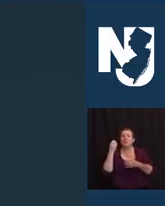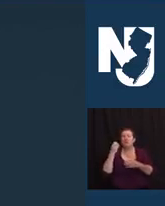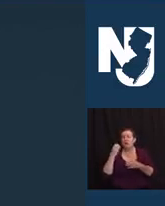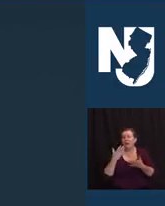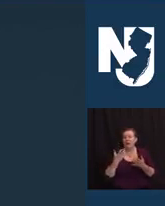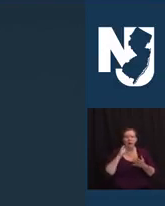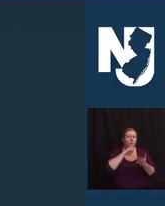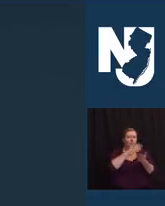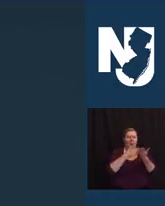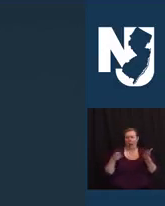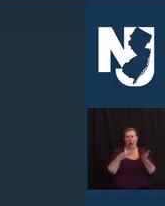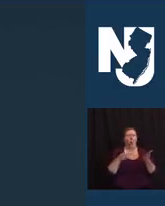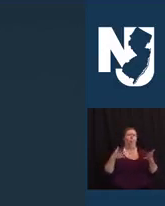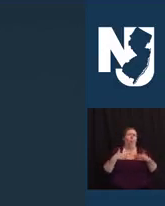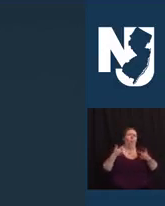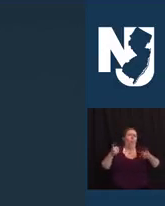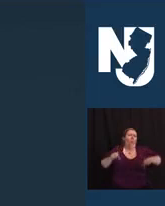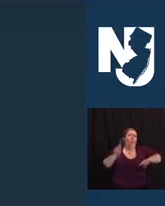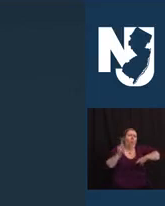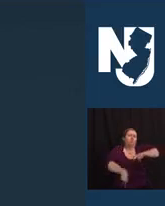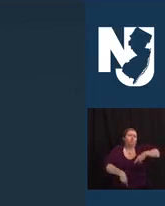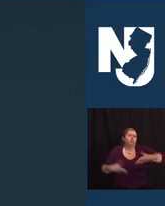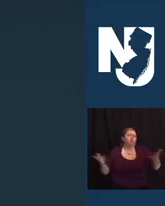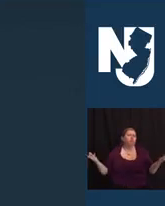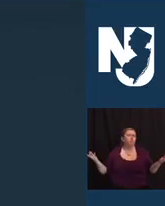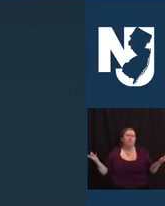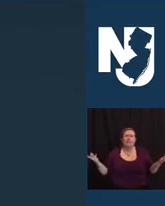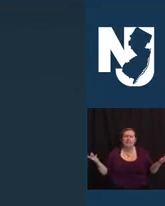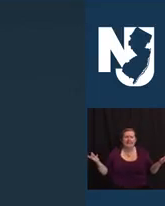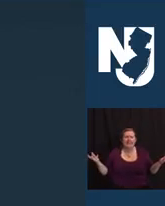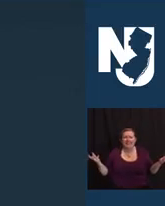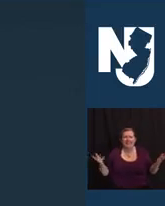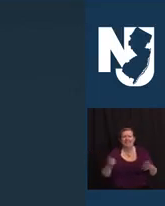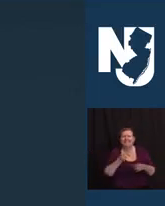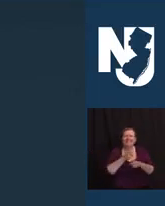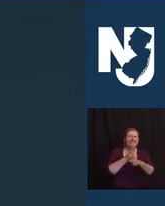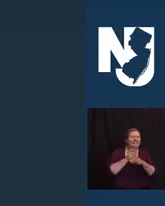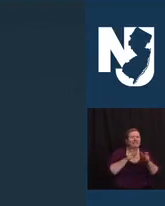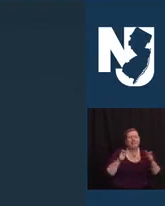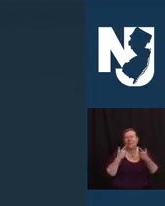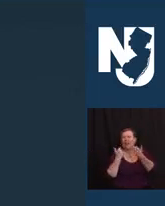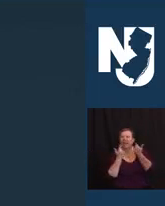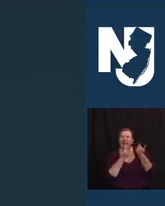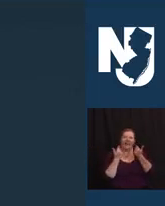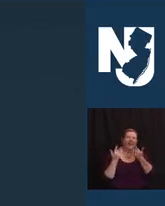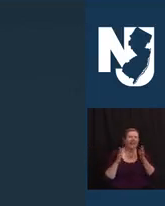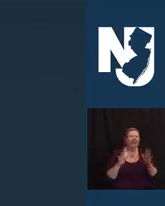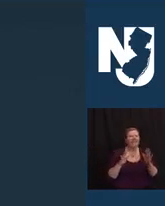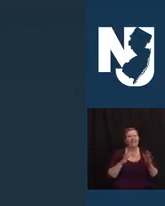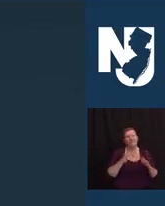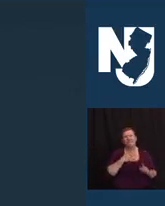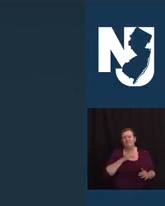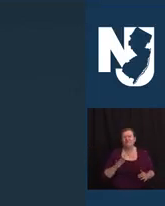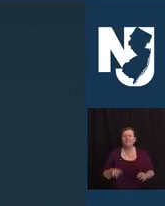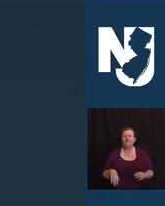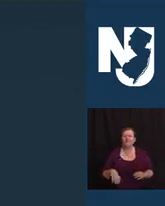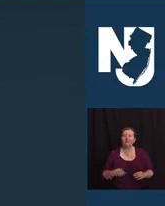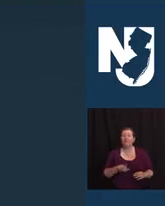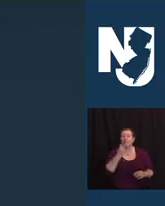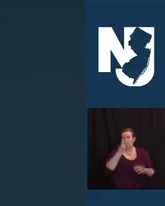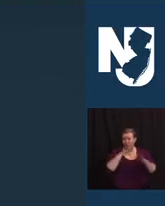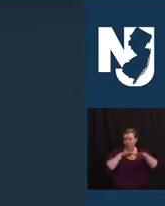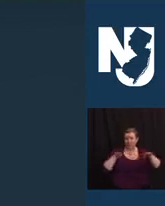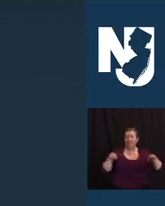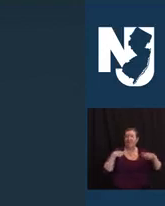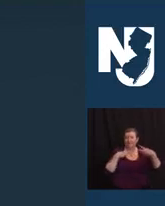him? He could make anyone laugh and made countless friends. He left behind his 2 children, Sophia, with whom I had the great honor of